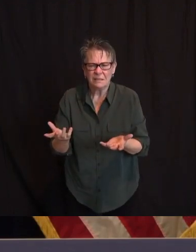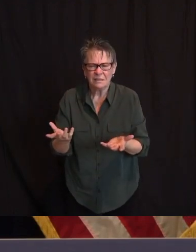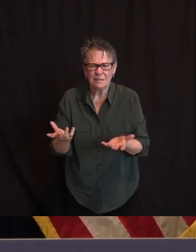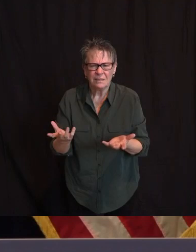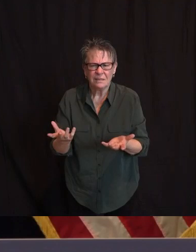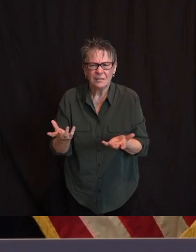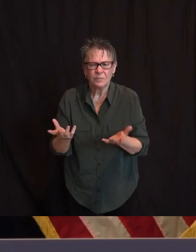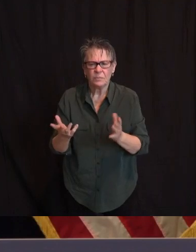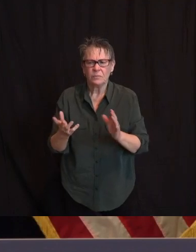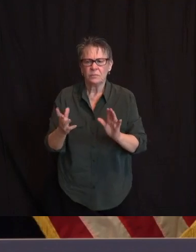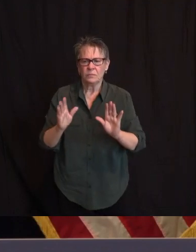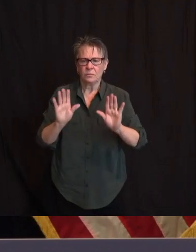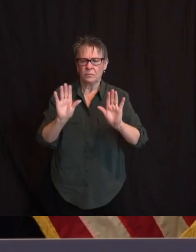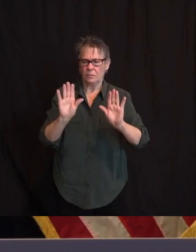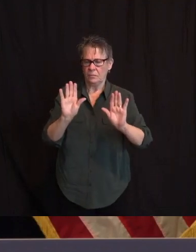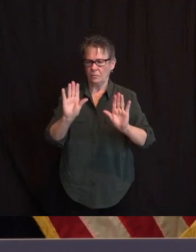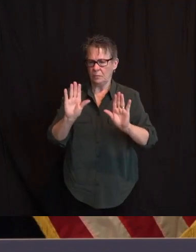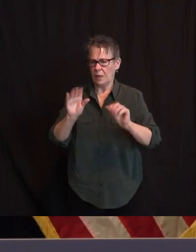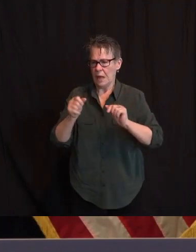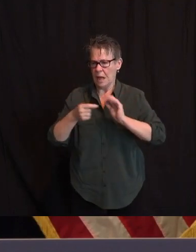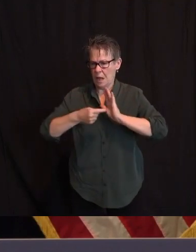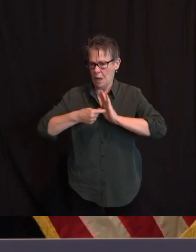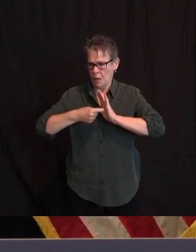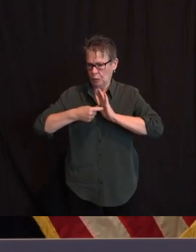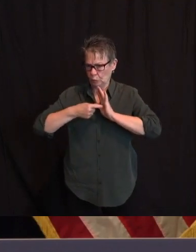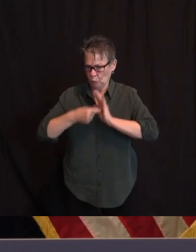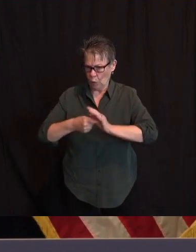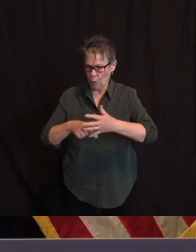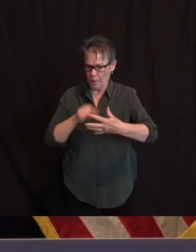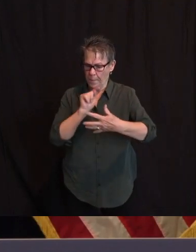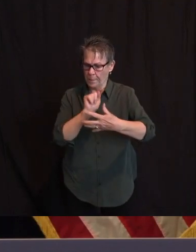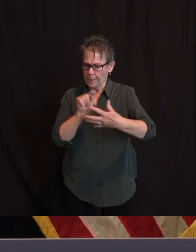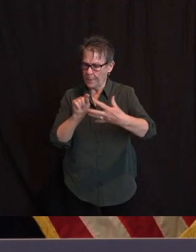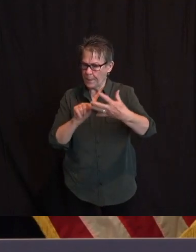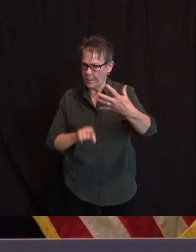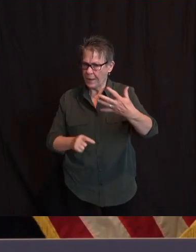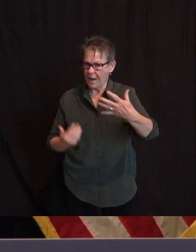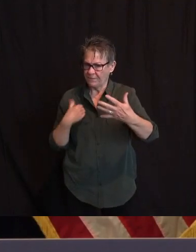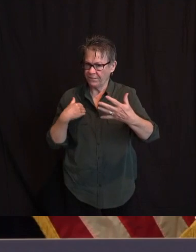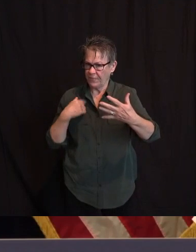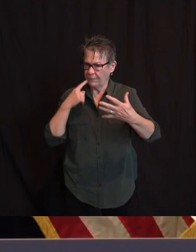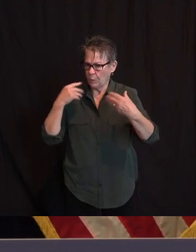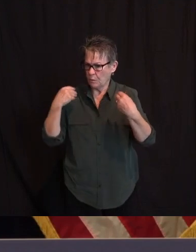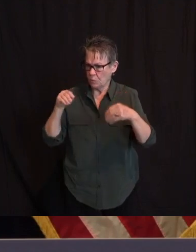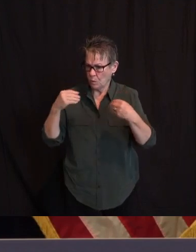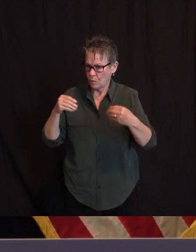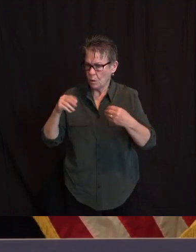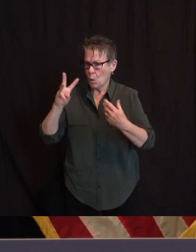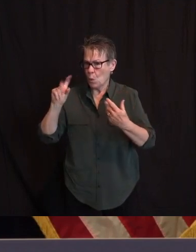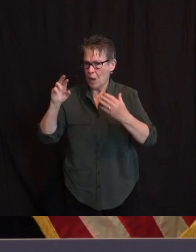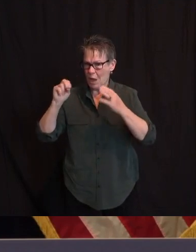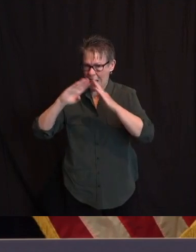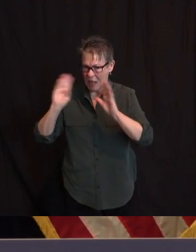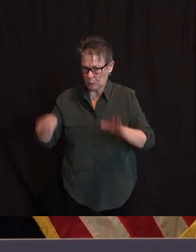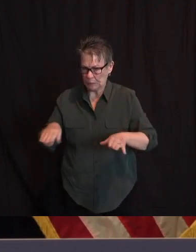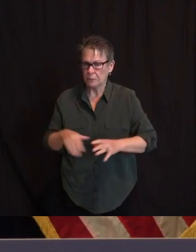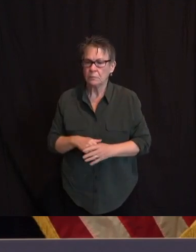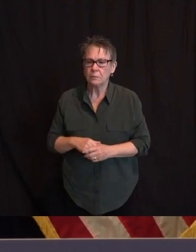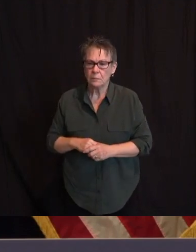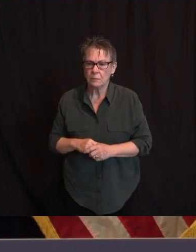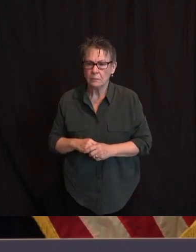for the retail and warehouse, is retail, warehouse,